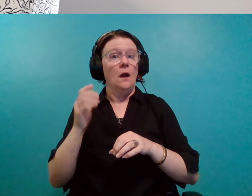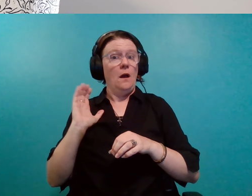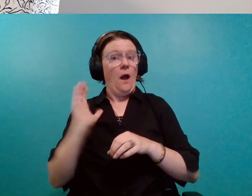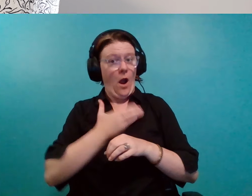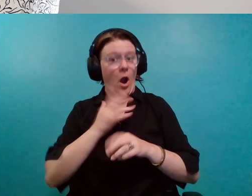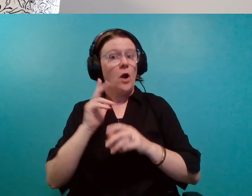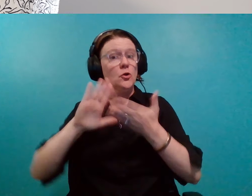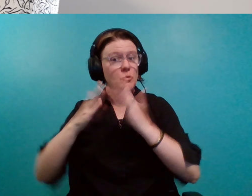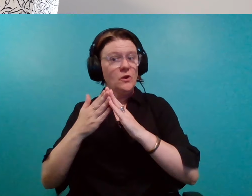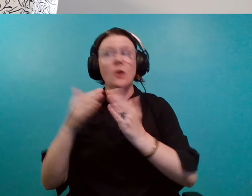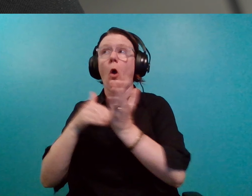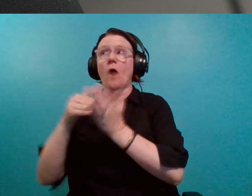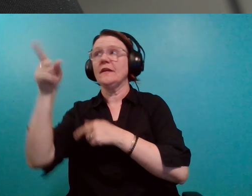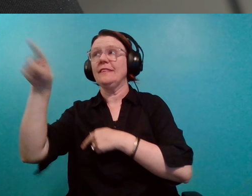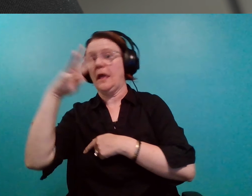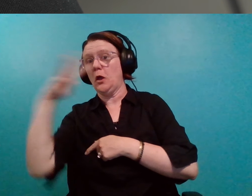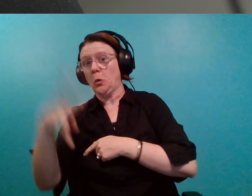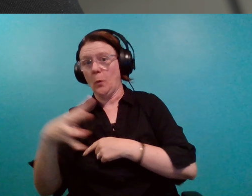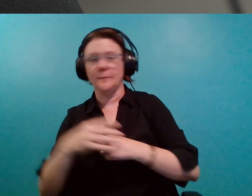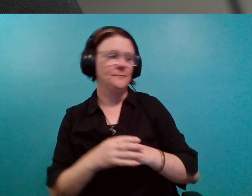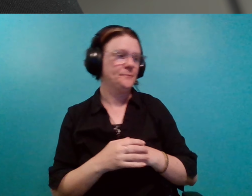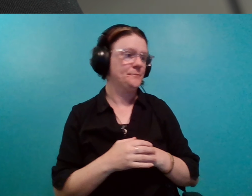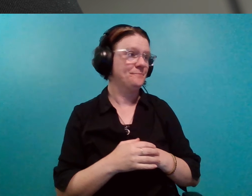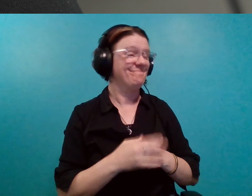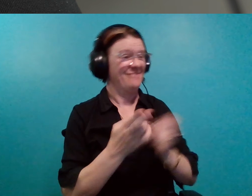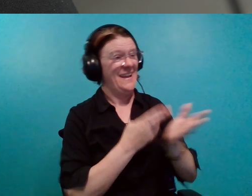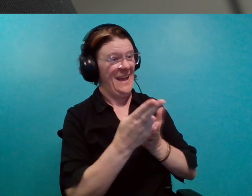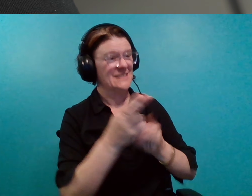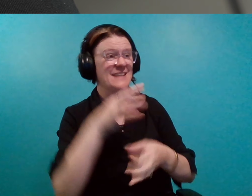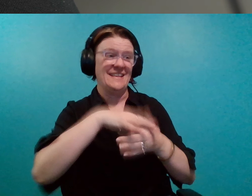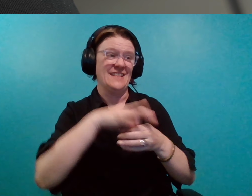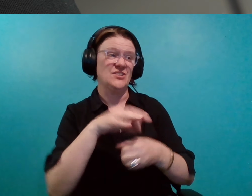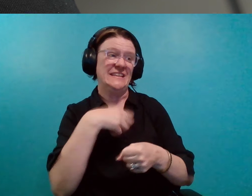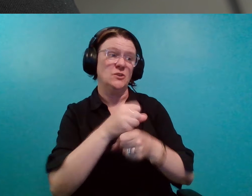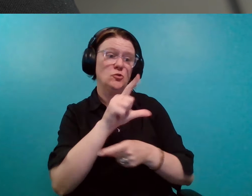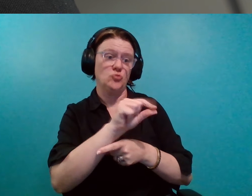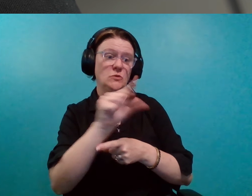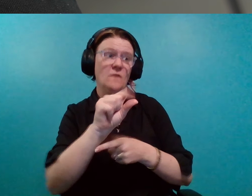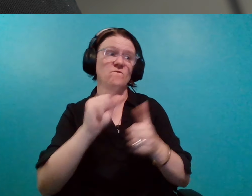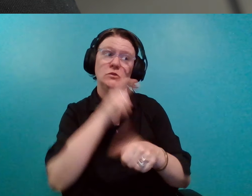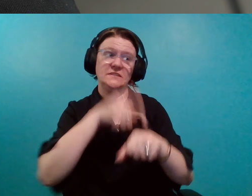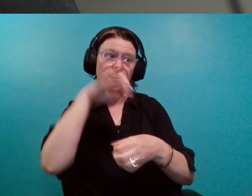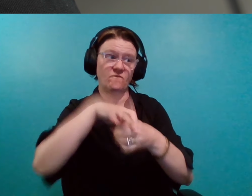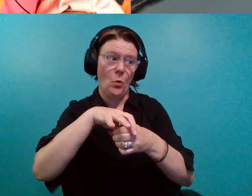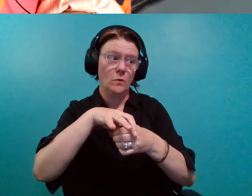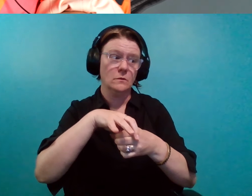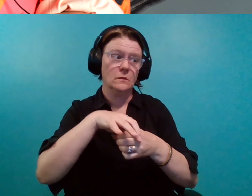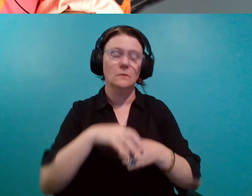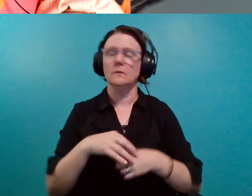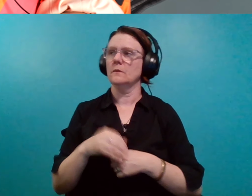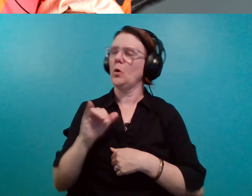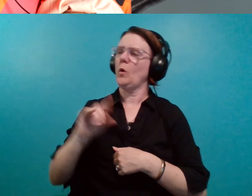is often disregarded. Monica, I will be honest with you that the 2020 election was actually the first time I voted.